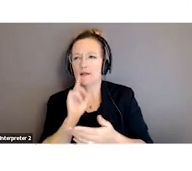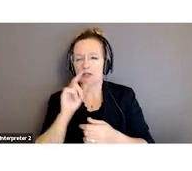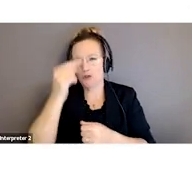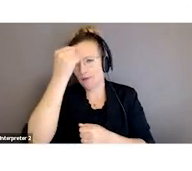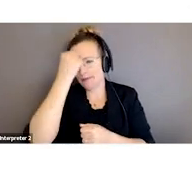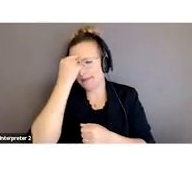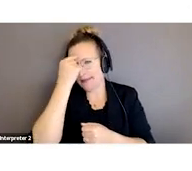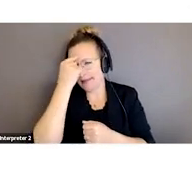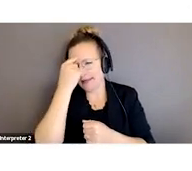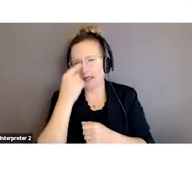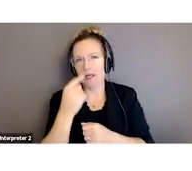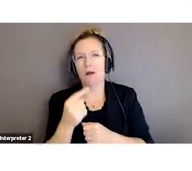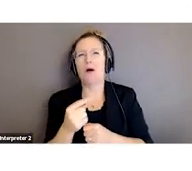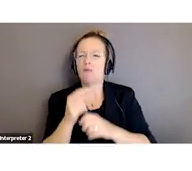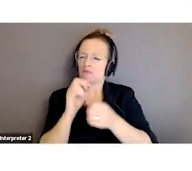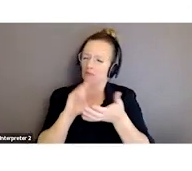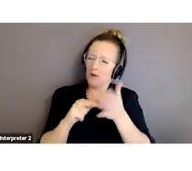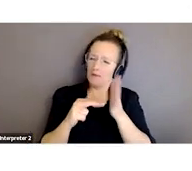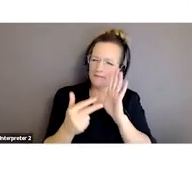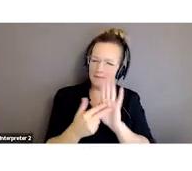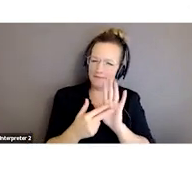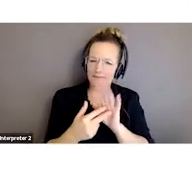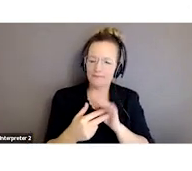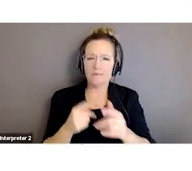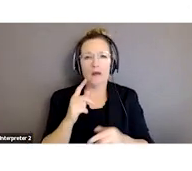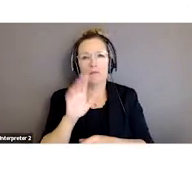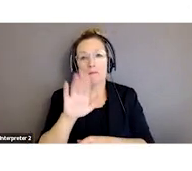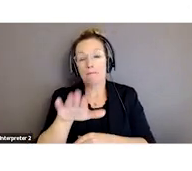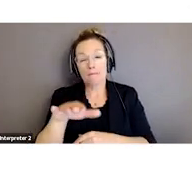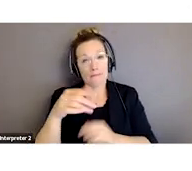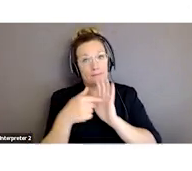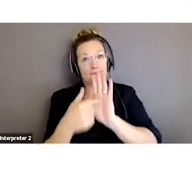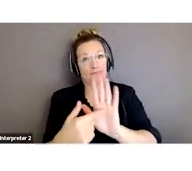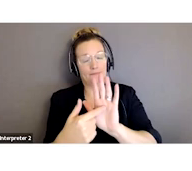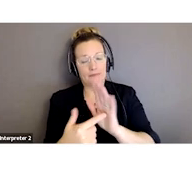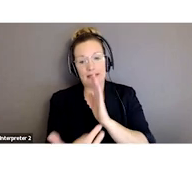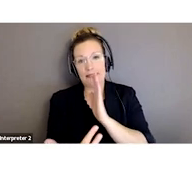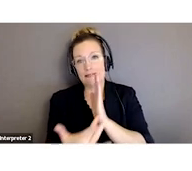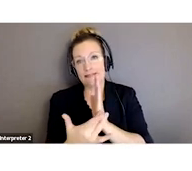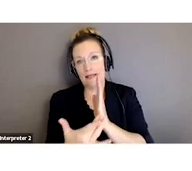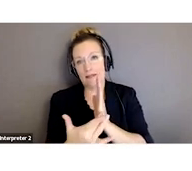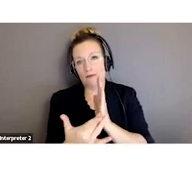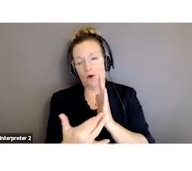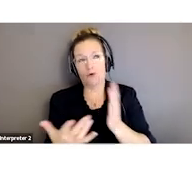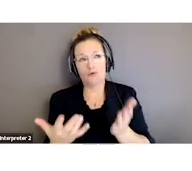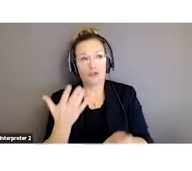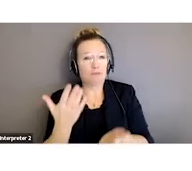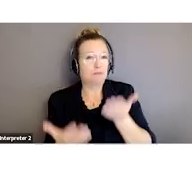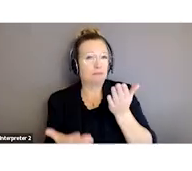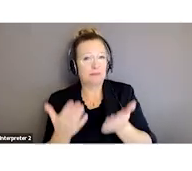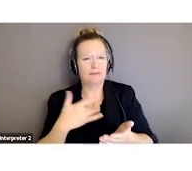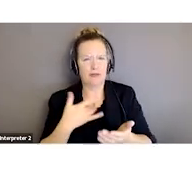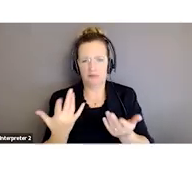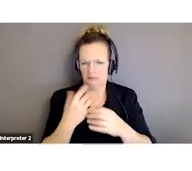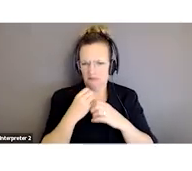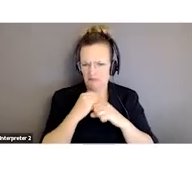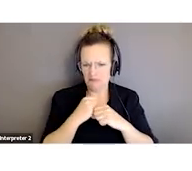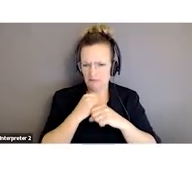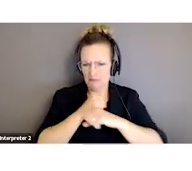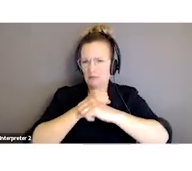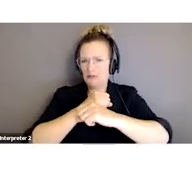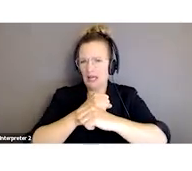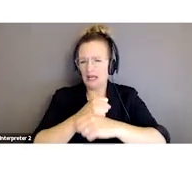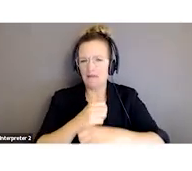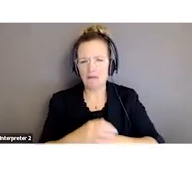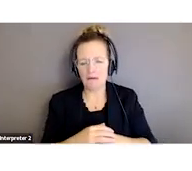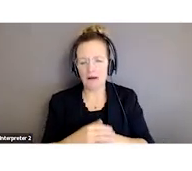me give you an example of maybe a technology area where it's not so obvious to protect what you have. For example, Becton Dickinson